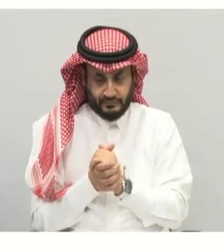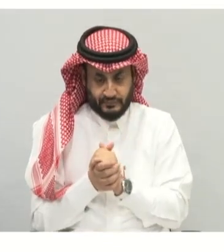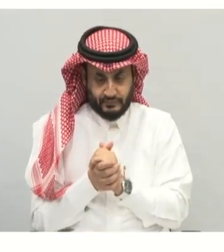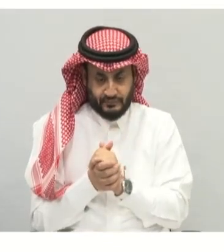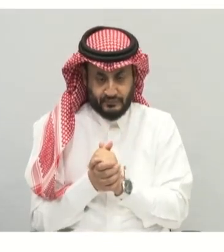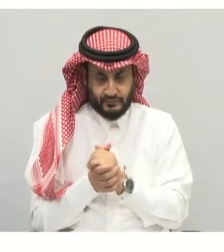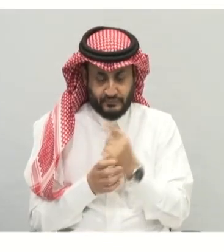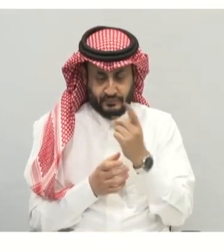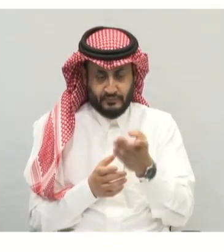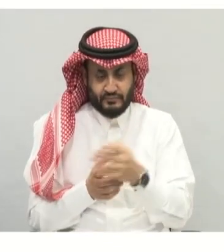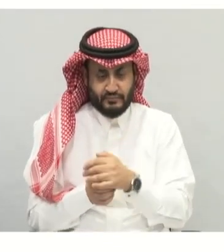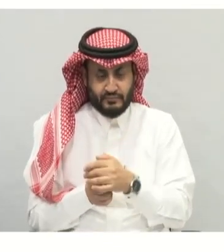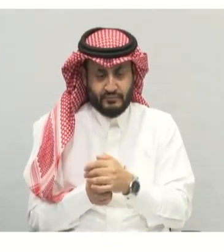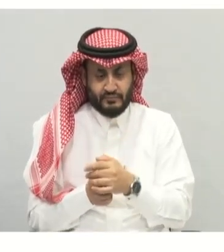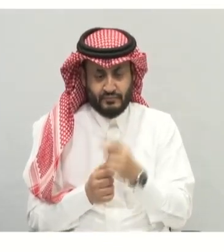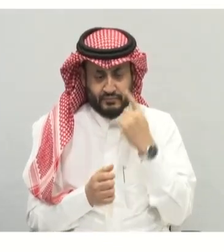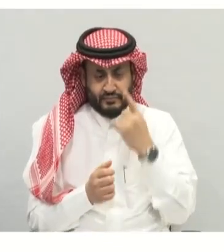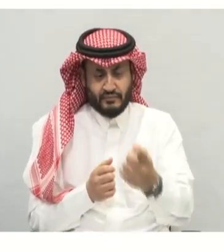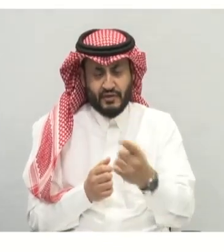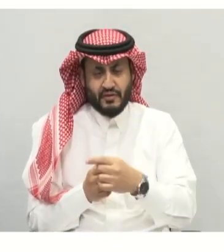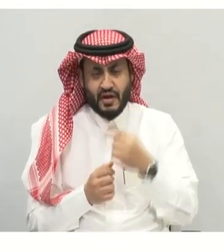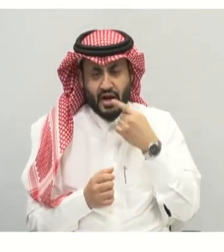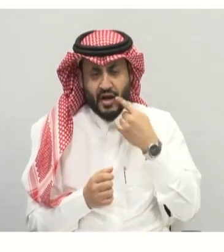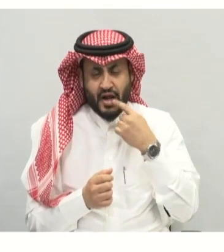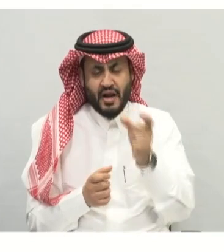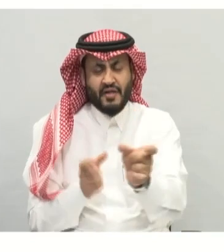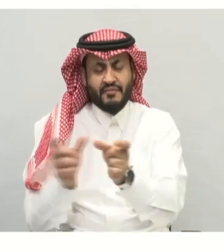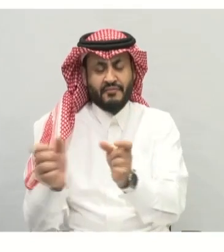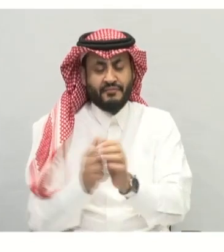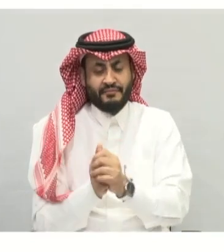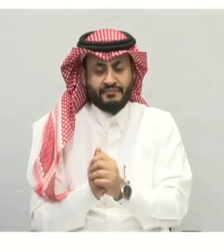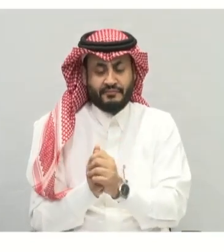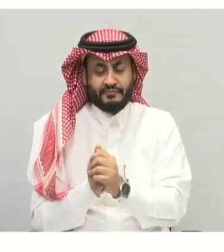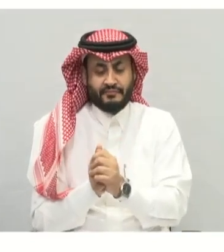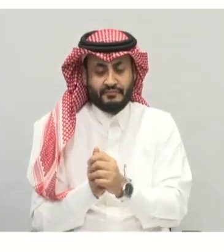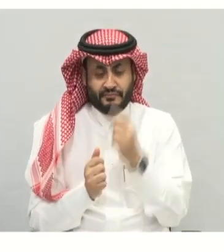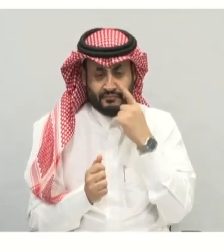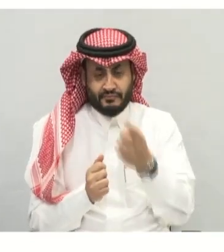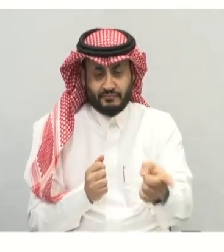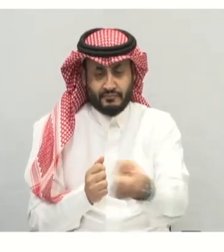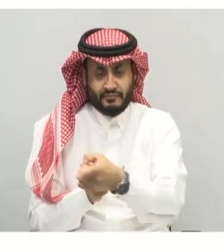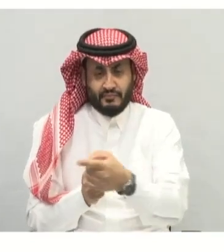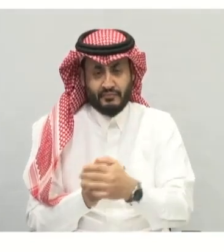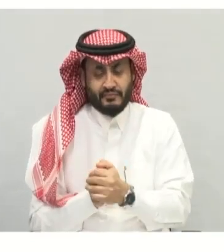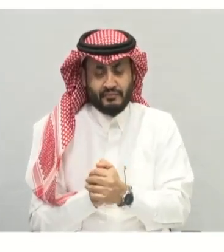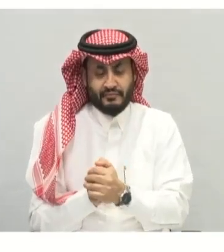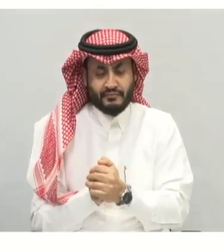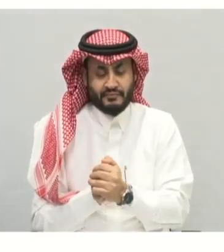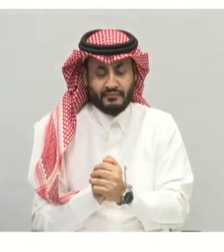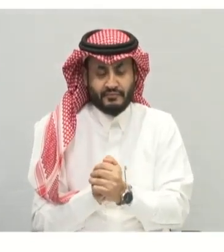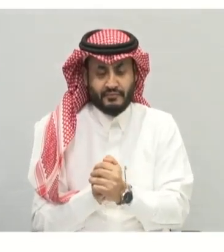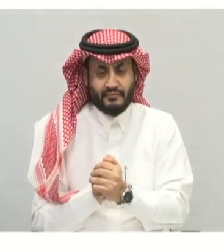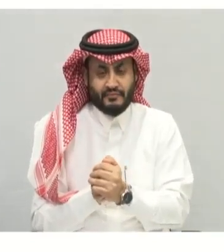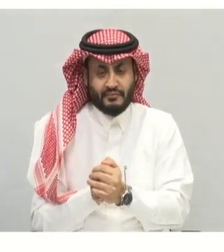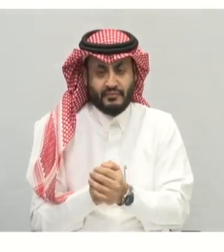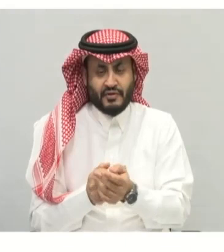such sentences expressions like after already before by the time so for example by the time we got to